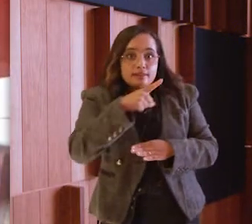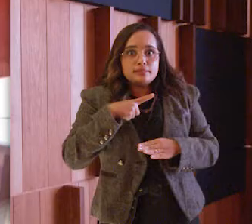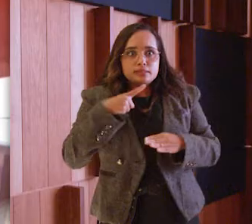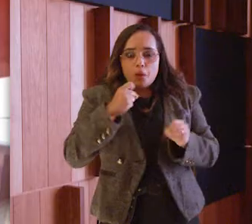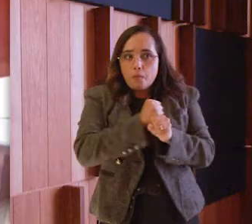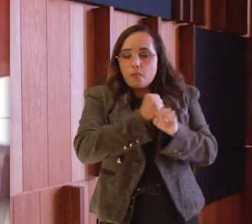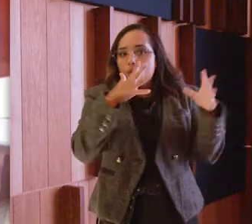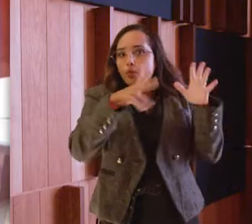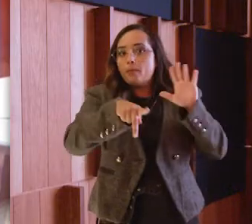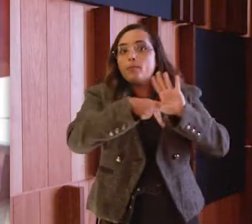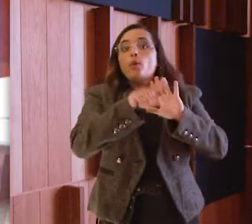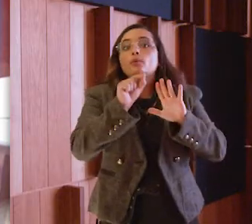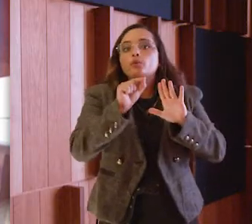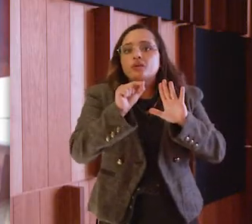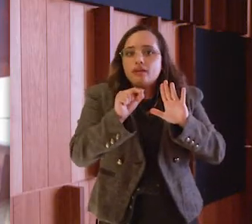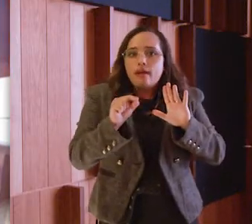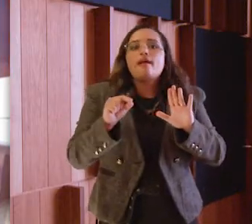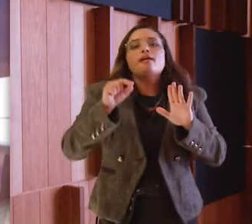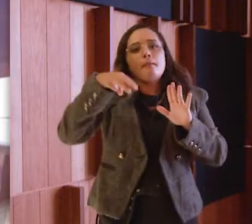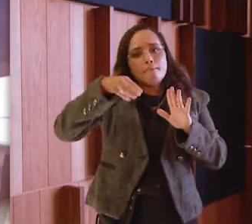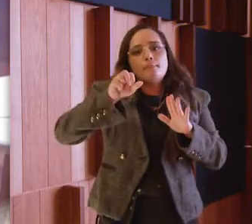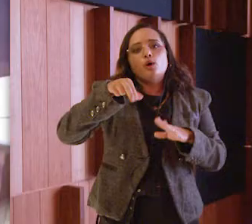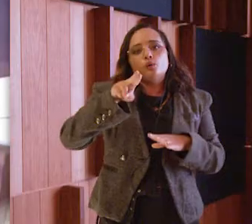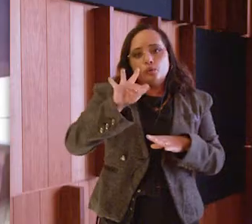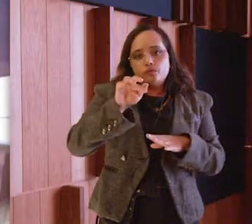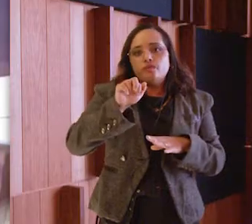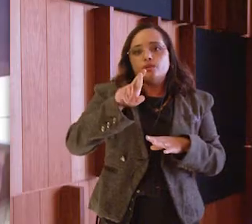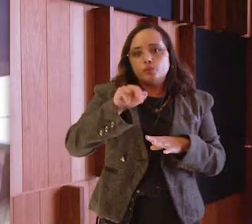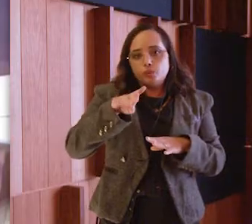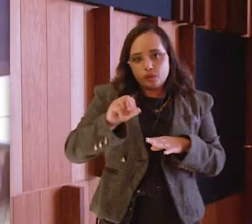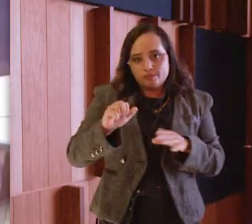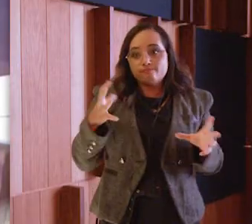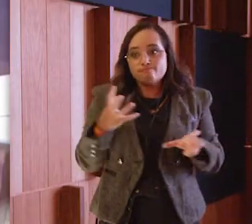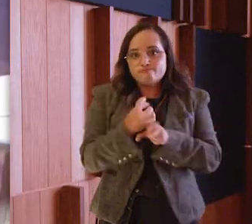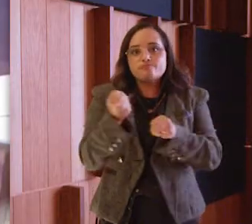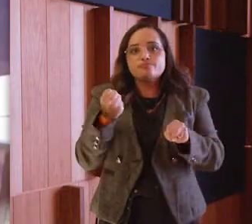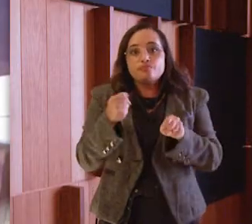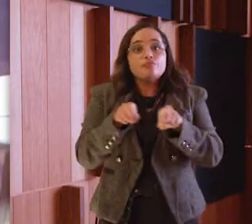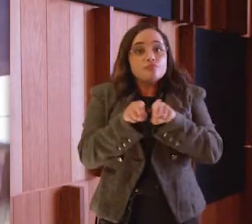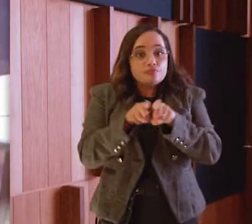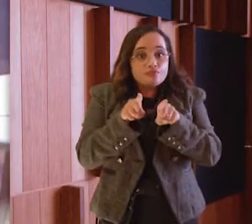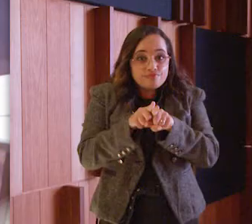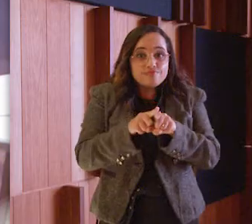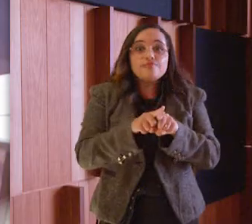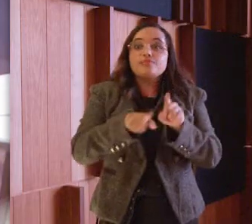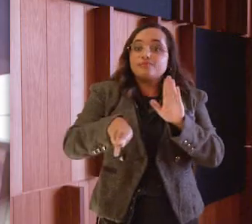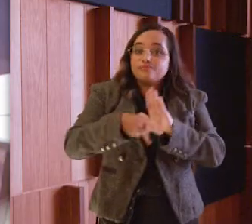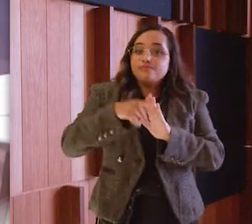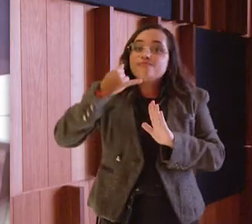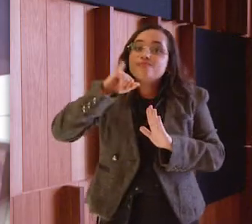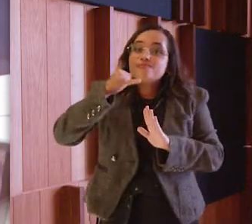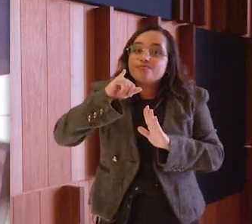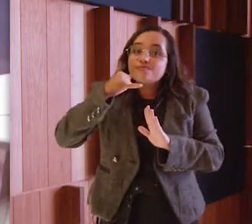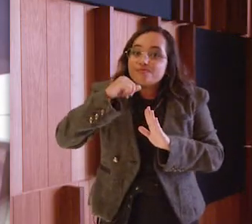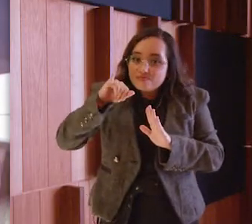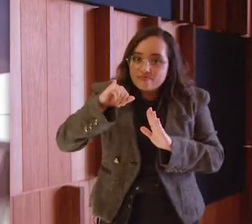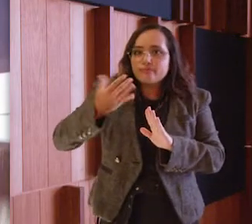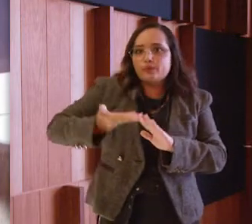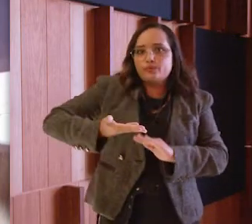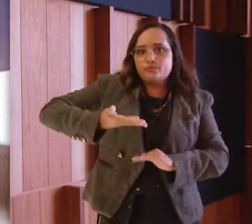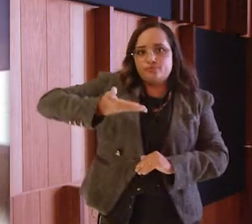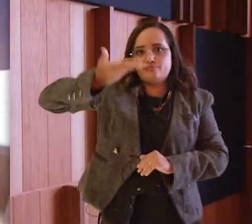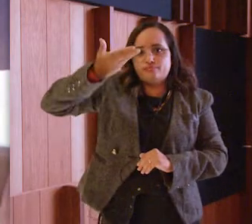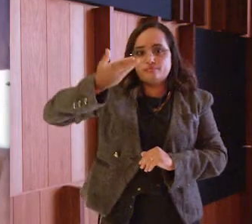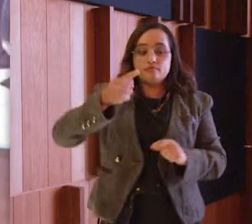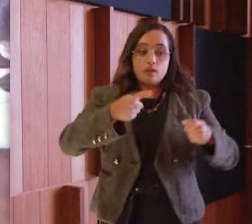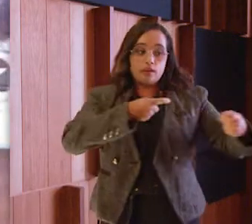years. Again, increase for energy has increased dramatically because of AI and data. The trade war is having immediate impact.